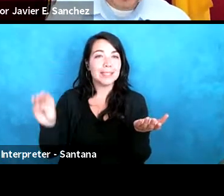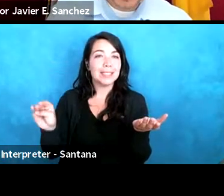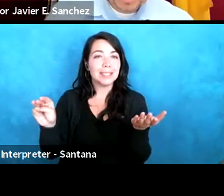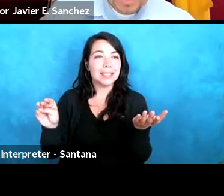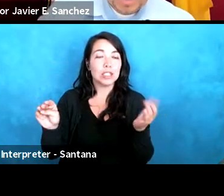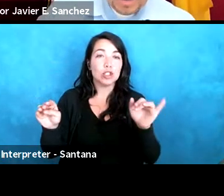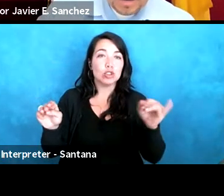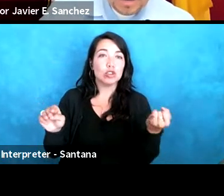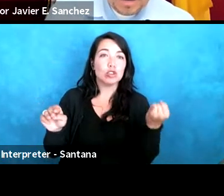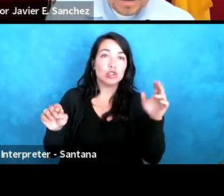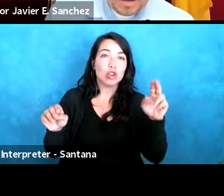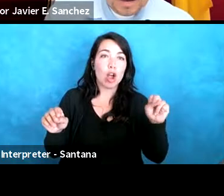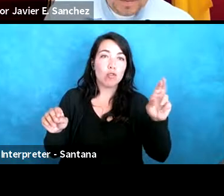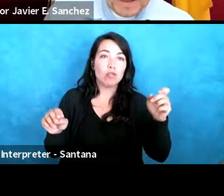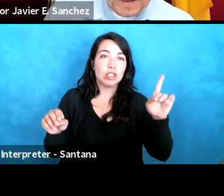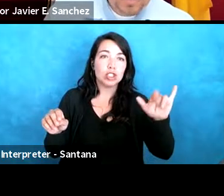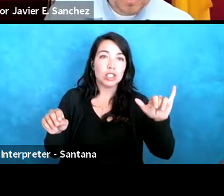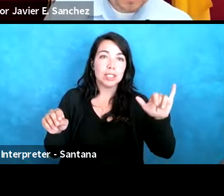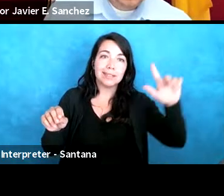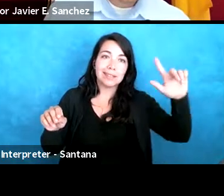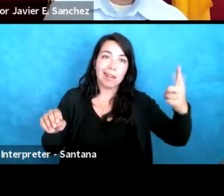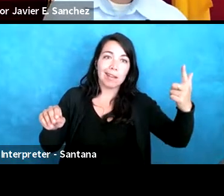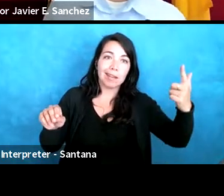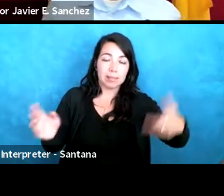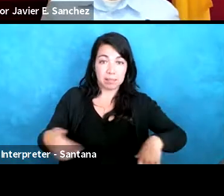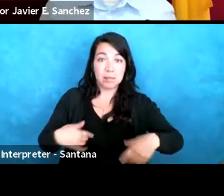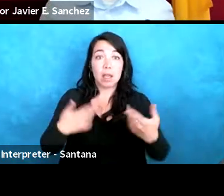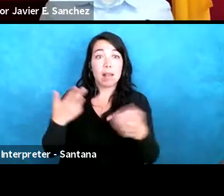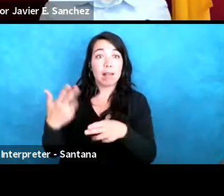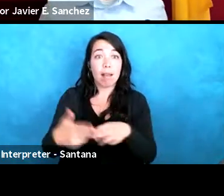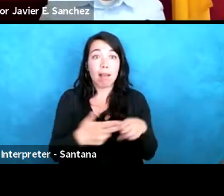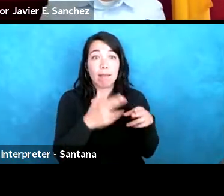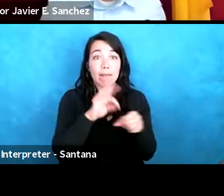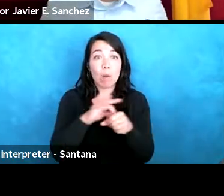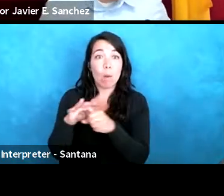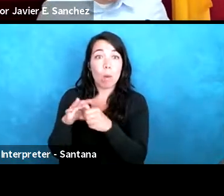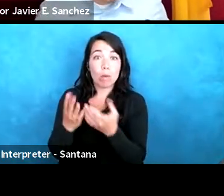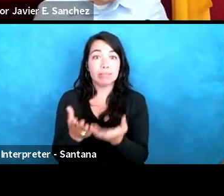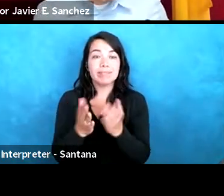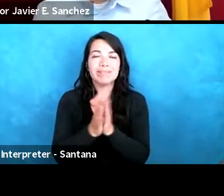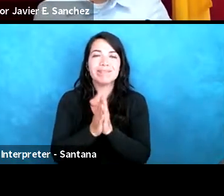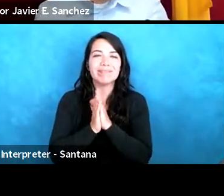John Ritchie. Can we take a roll call vote, please?